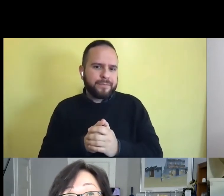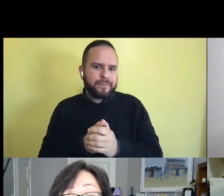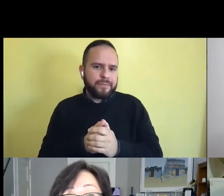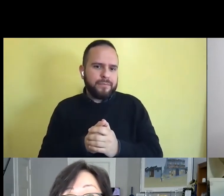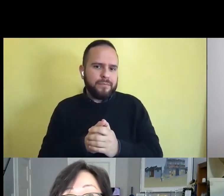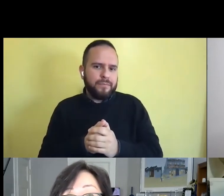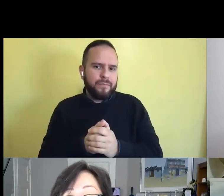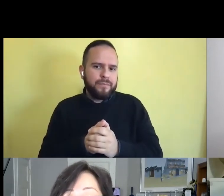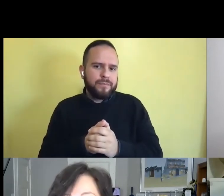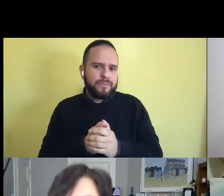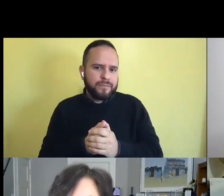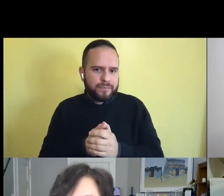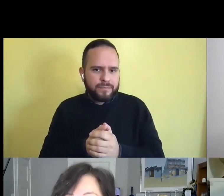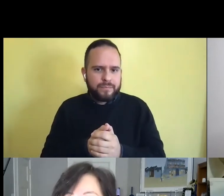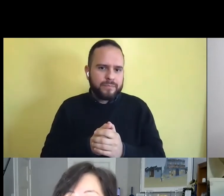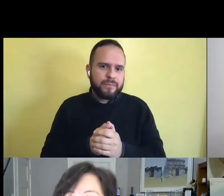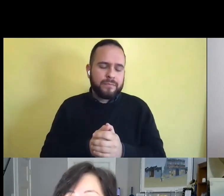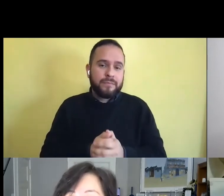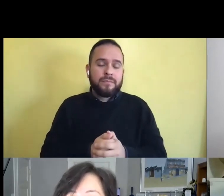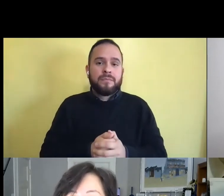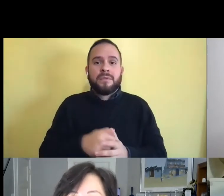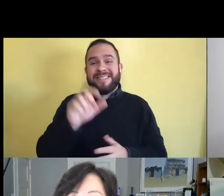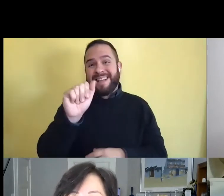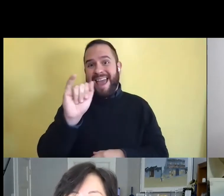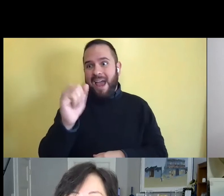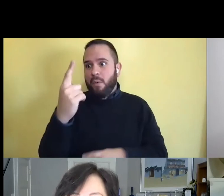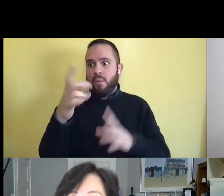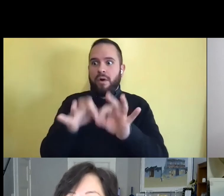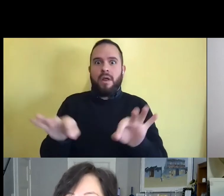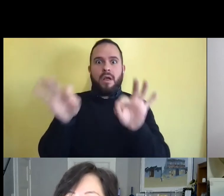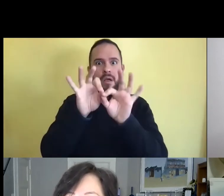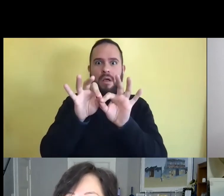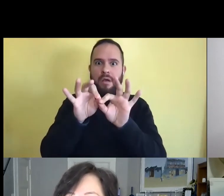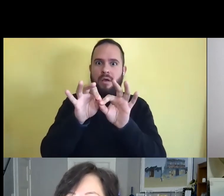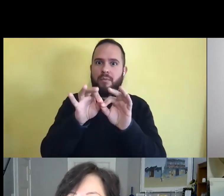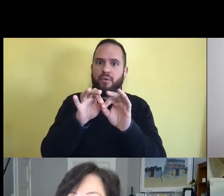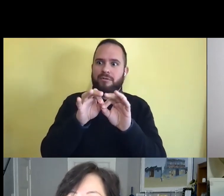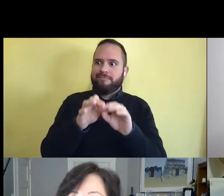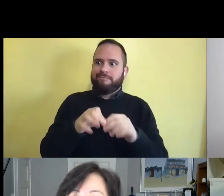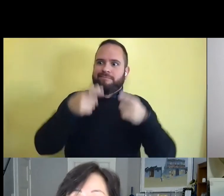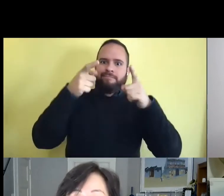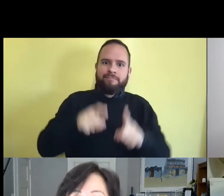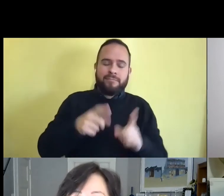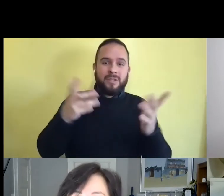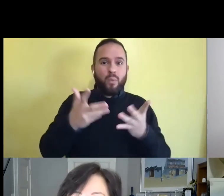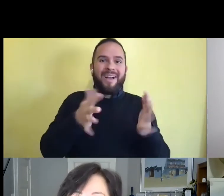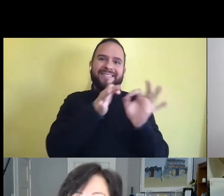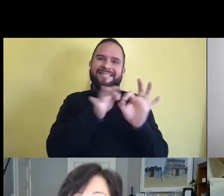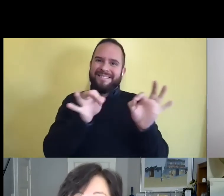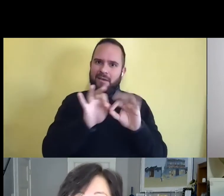key technology outcome of AI is a lot of natural language processing. And like Neil says,